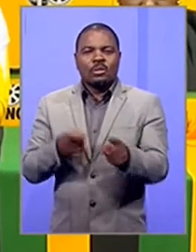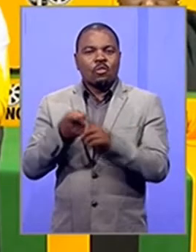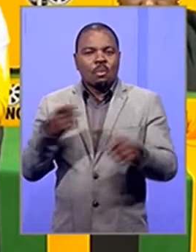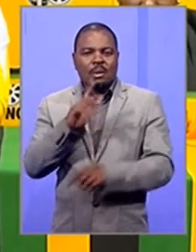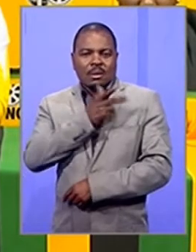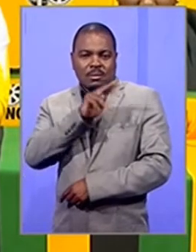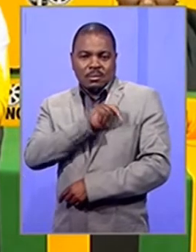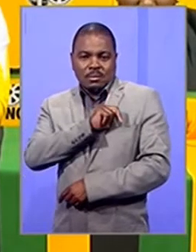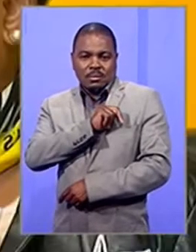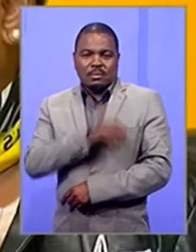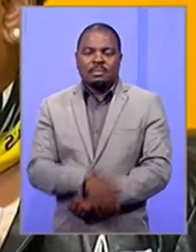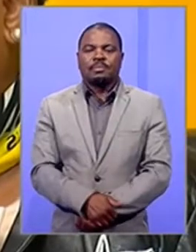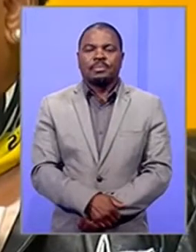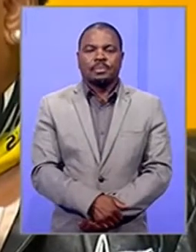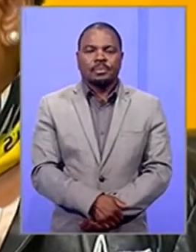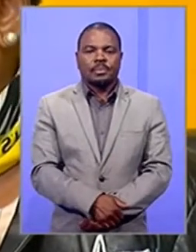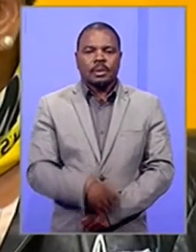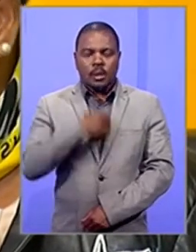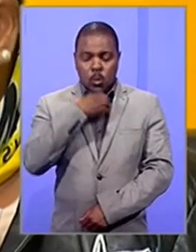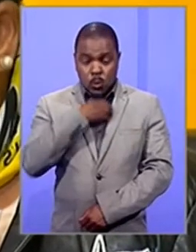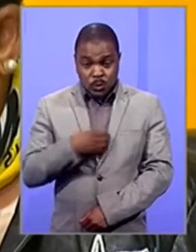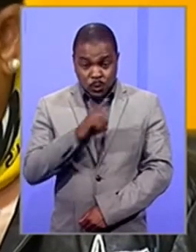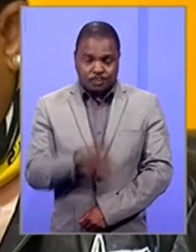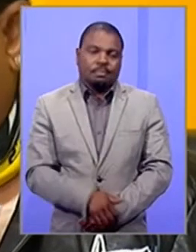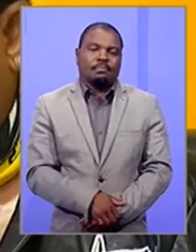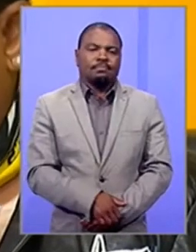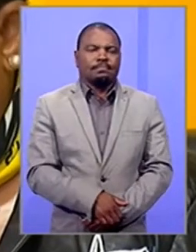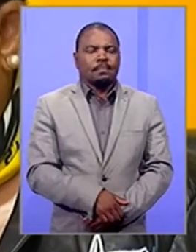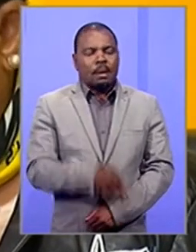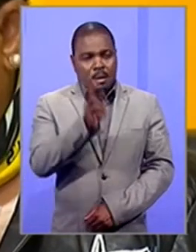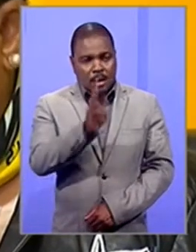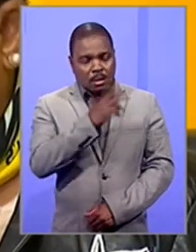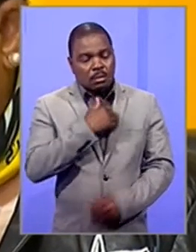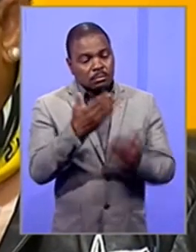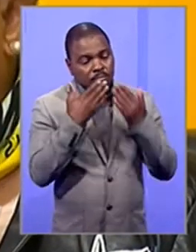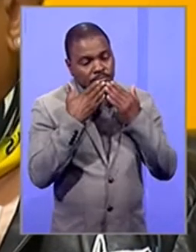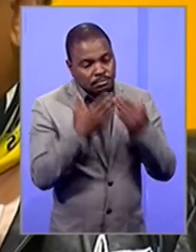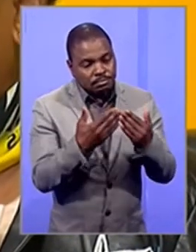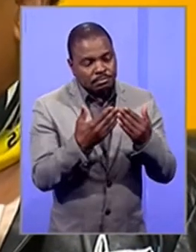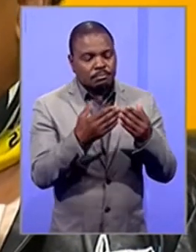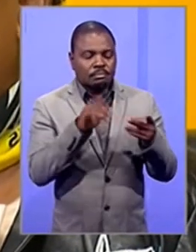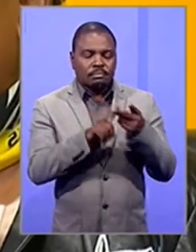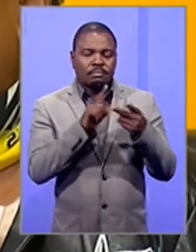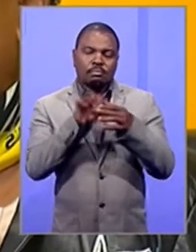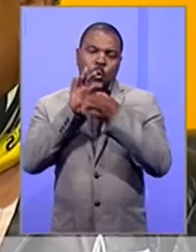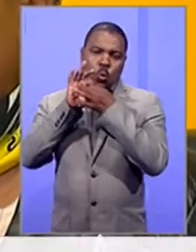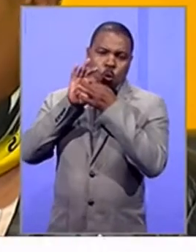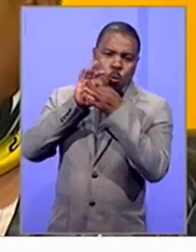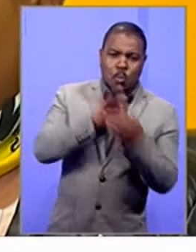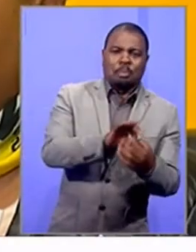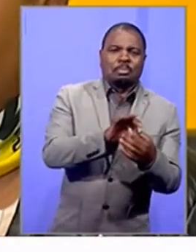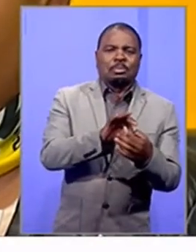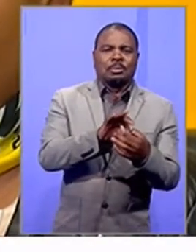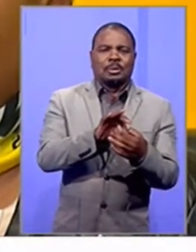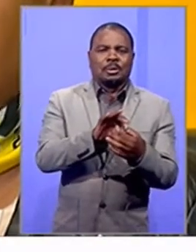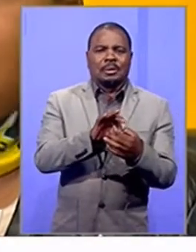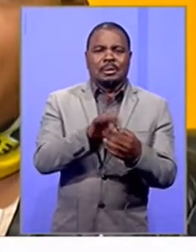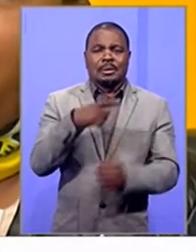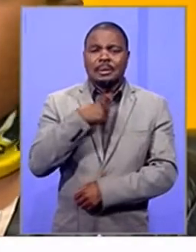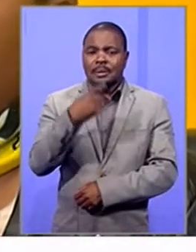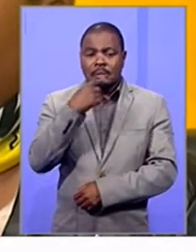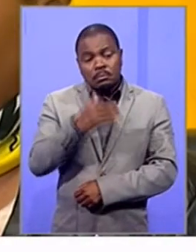KwaZulu Natal. We wish to thank once more and commit really that we will